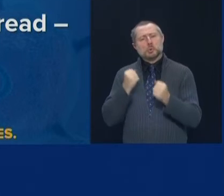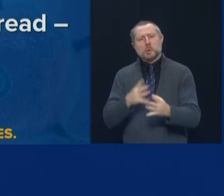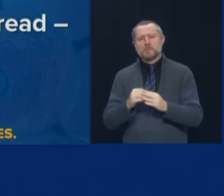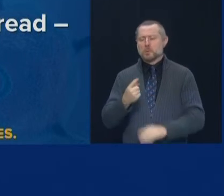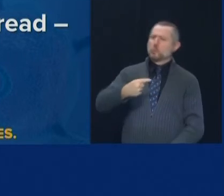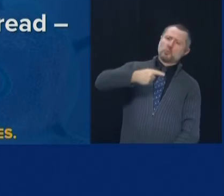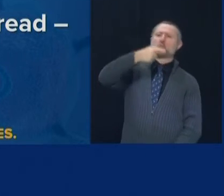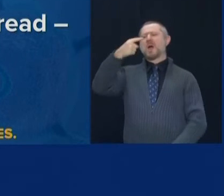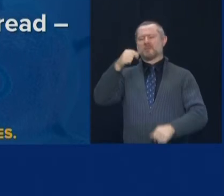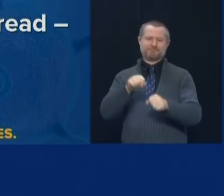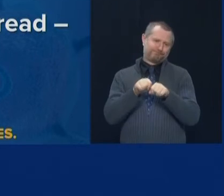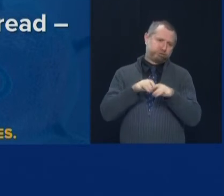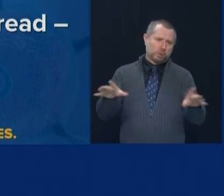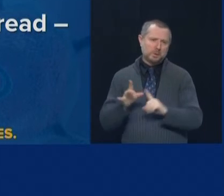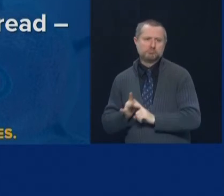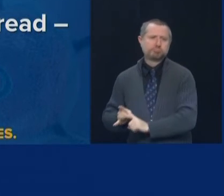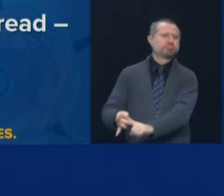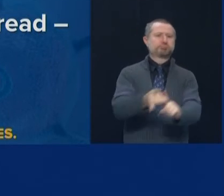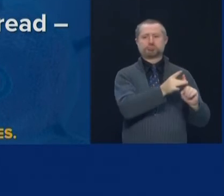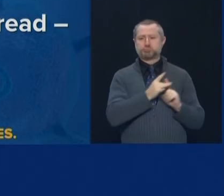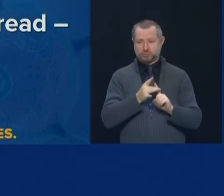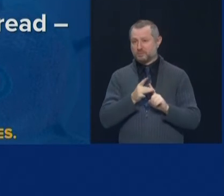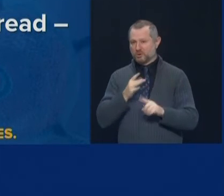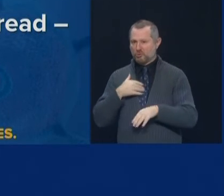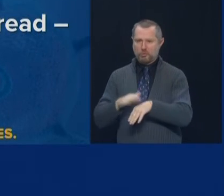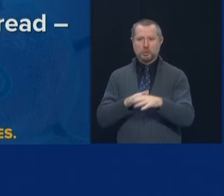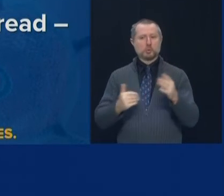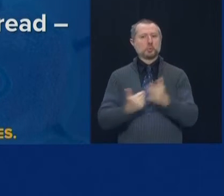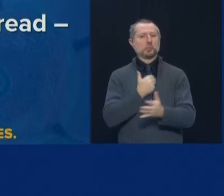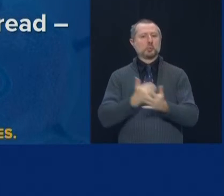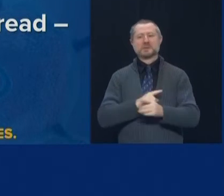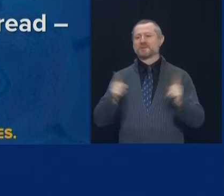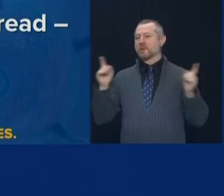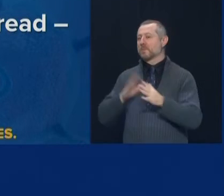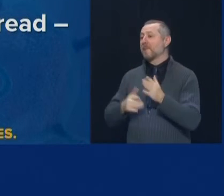is different, and the public has to understand that.